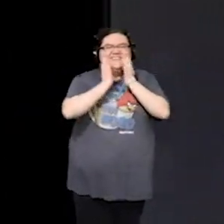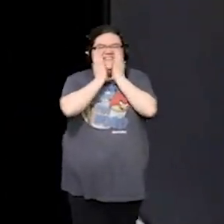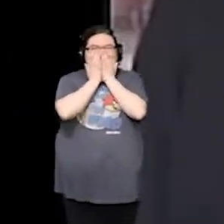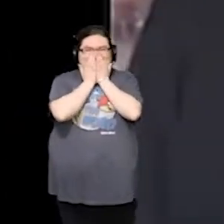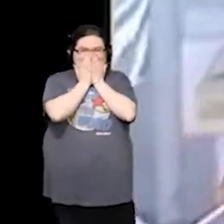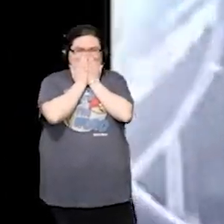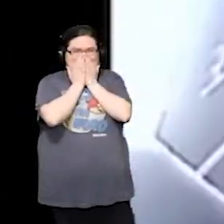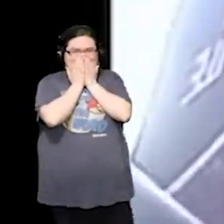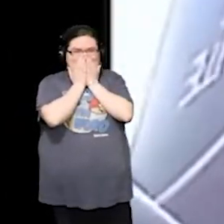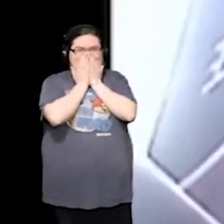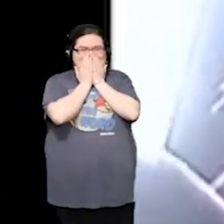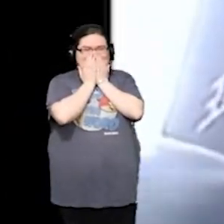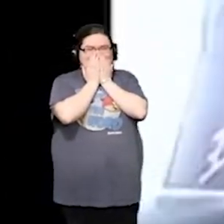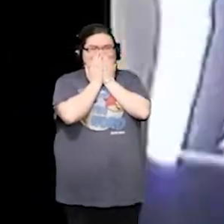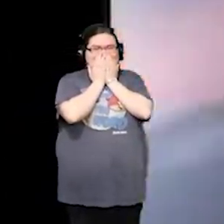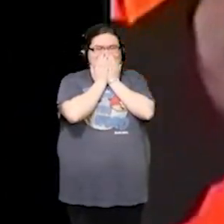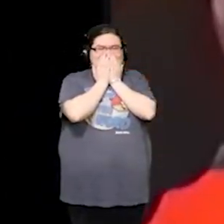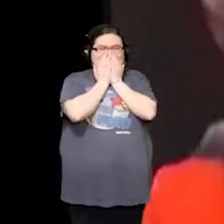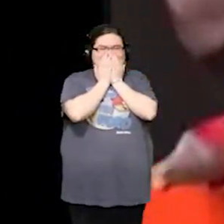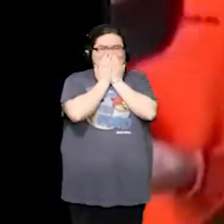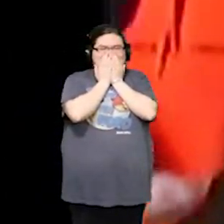Oh, Charlie.